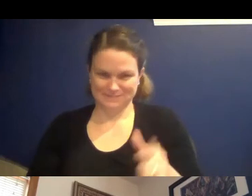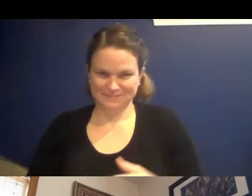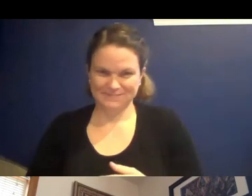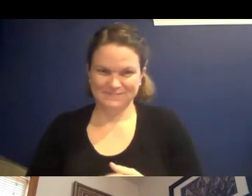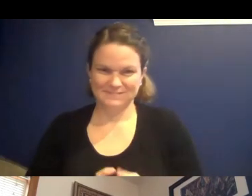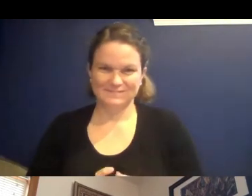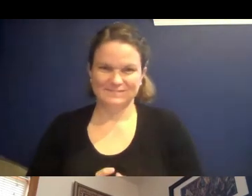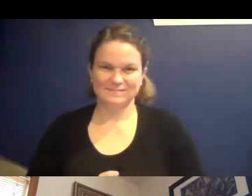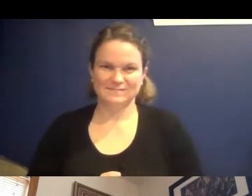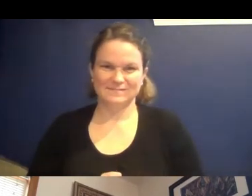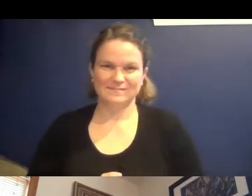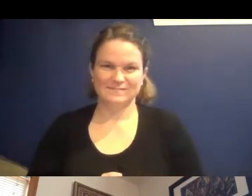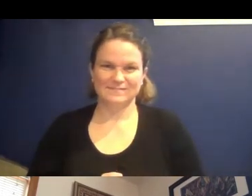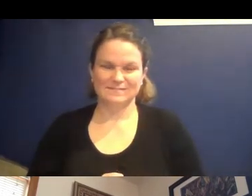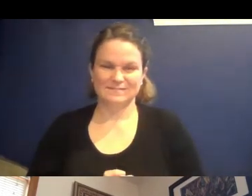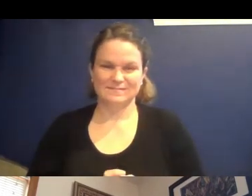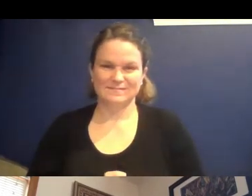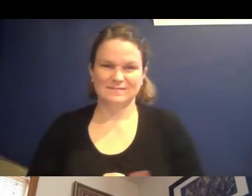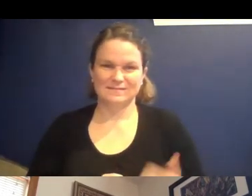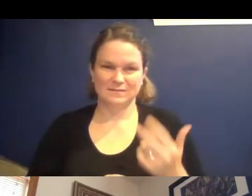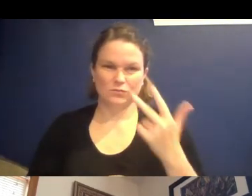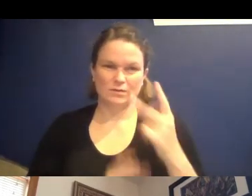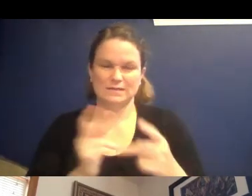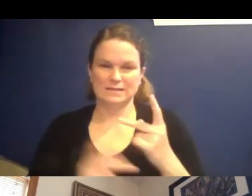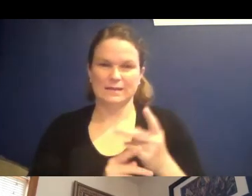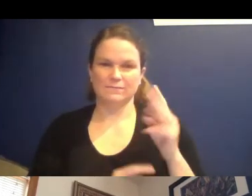tanks with 3 types of milkweed in it.